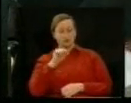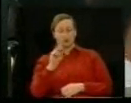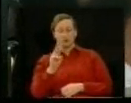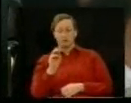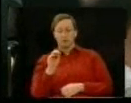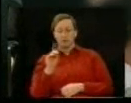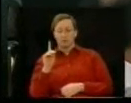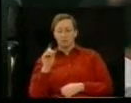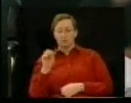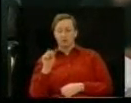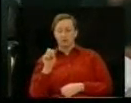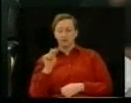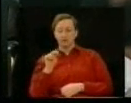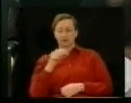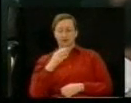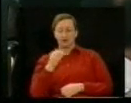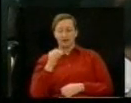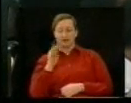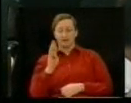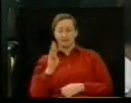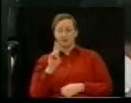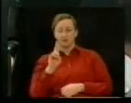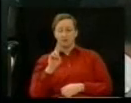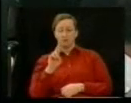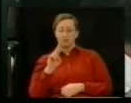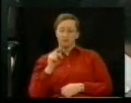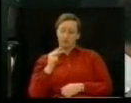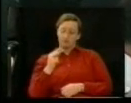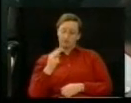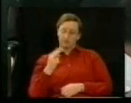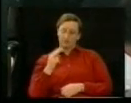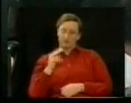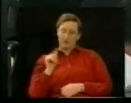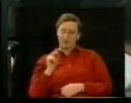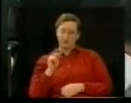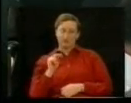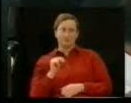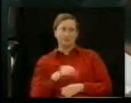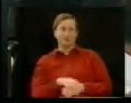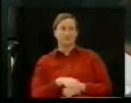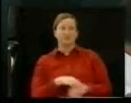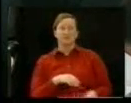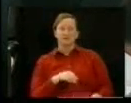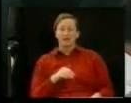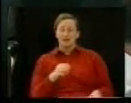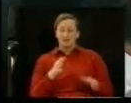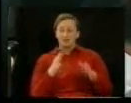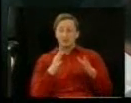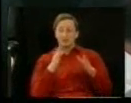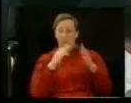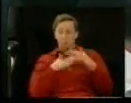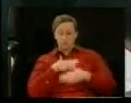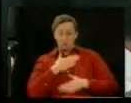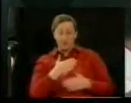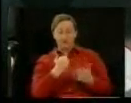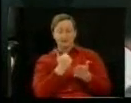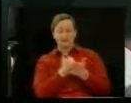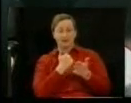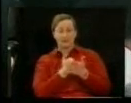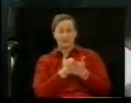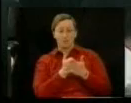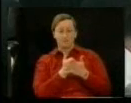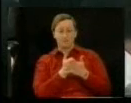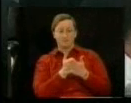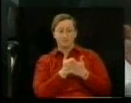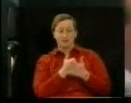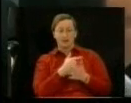Both are most receptive to try to help the constituents of Knox County, which are also their constituents. And I